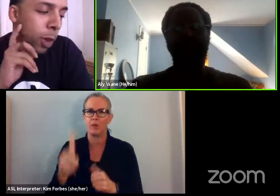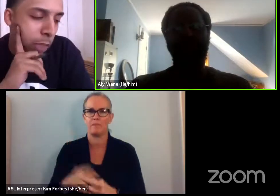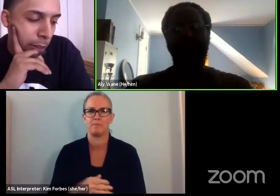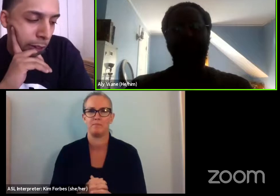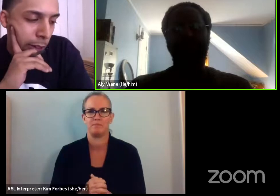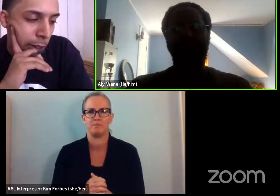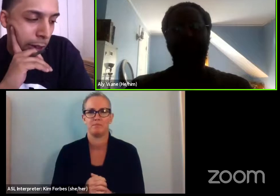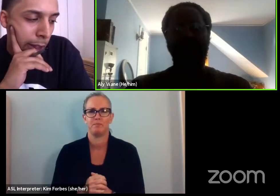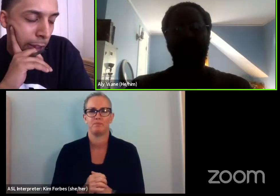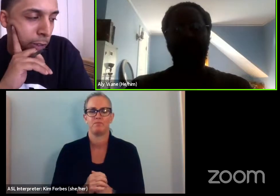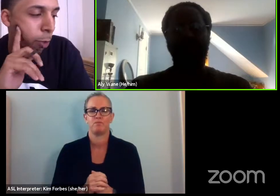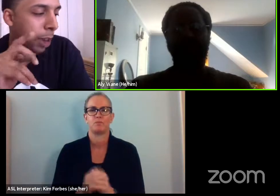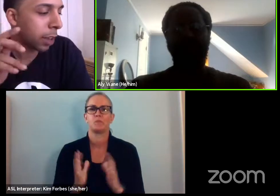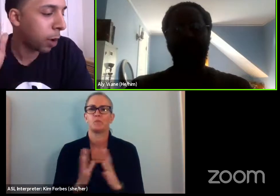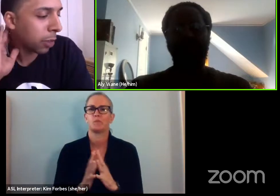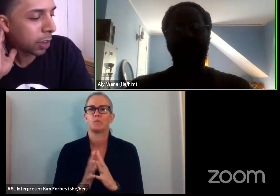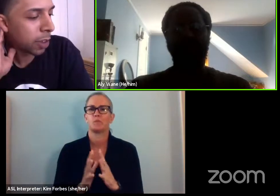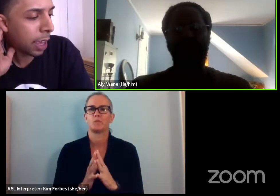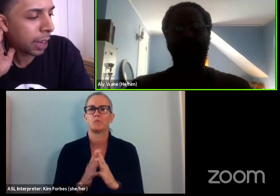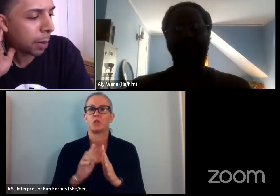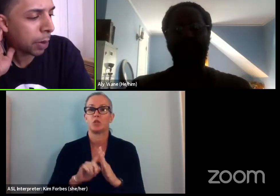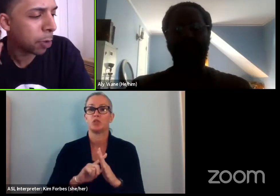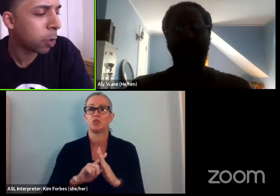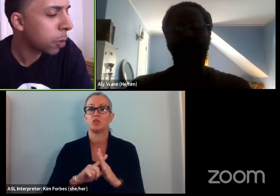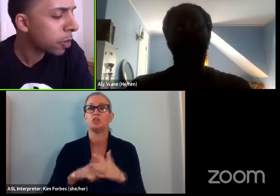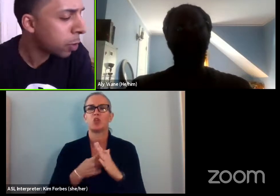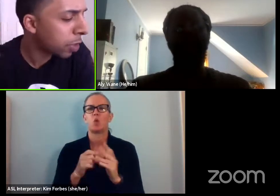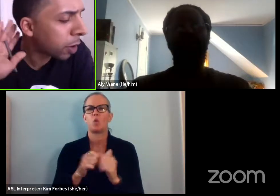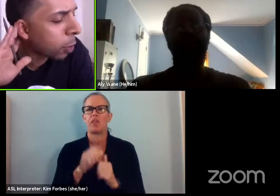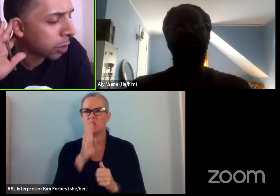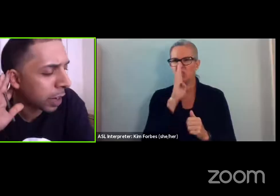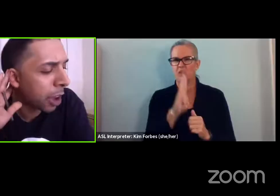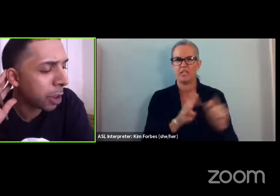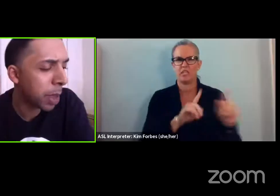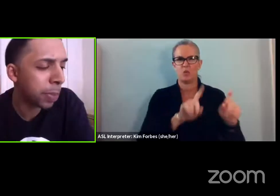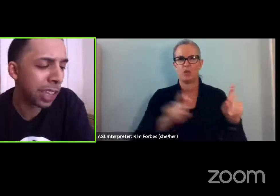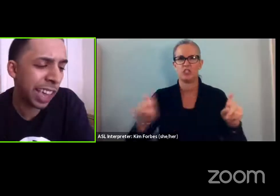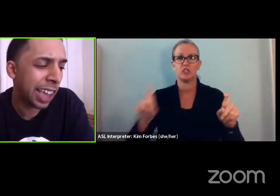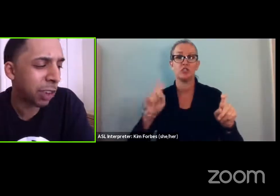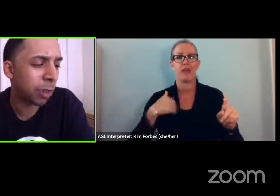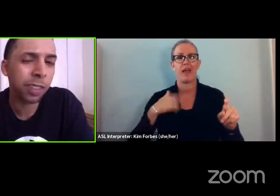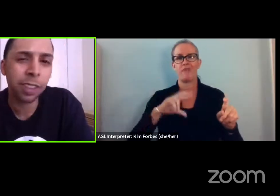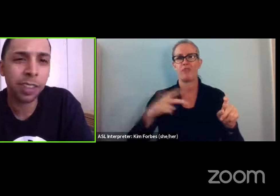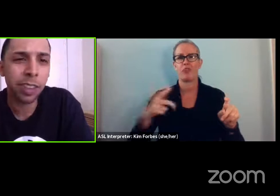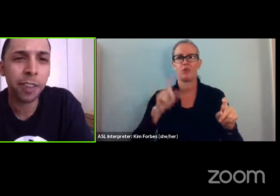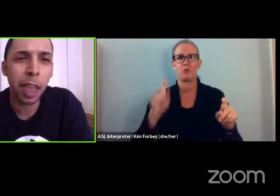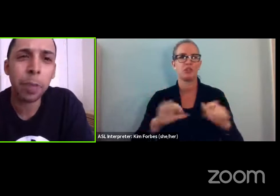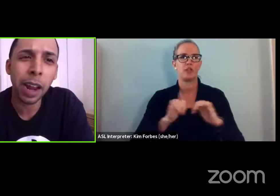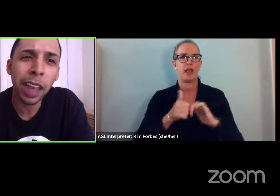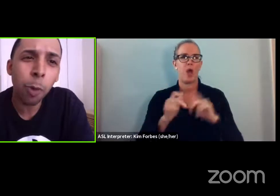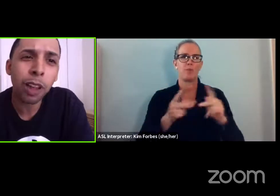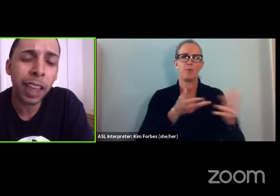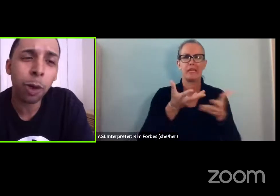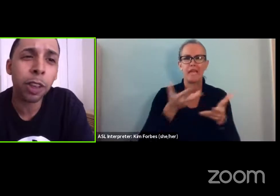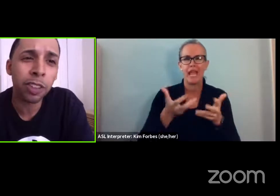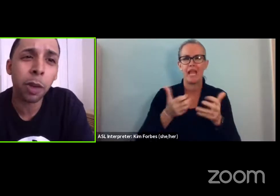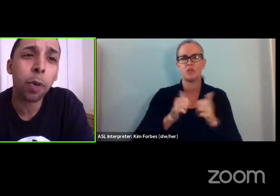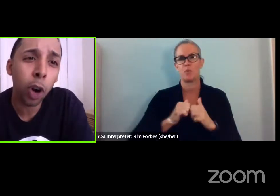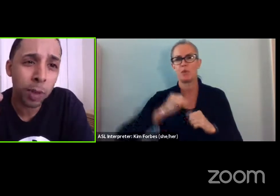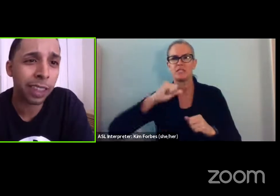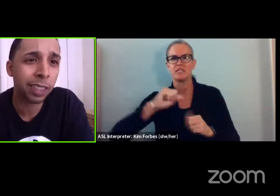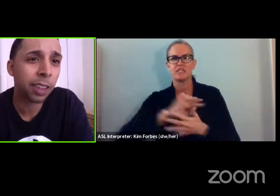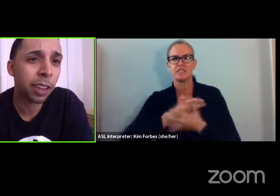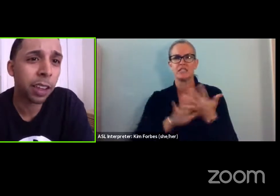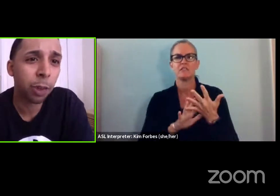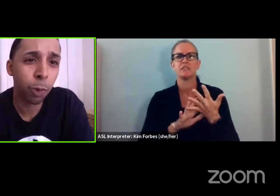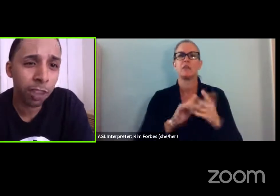Let's start with the, I guess, directed questions. And because we're supposed to do a third question, how can people engage in resistance and stuff like that. But I kind of want that question to